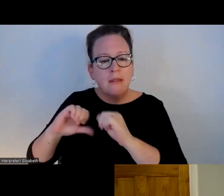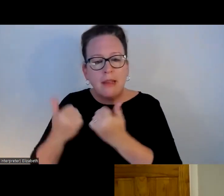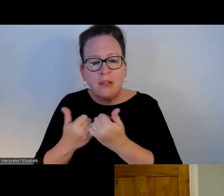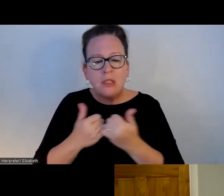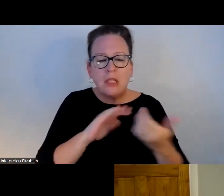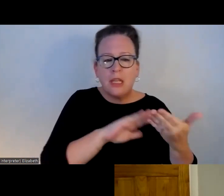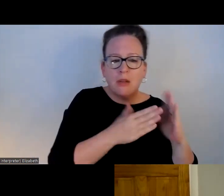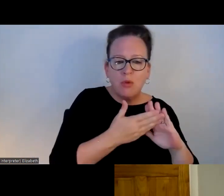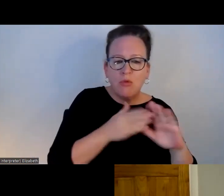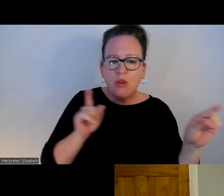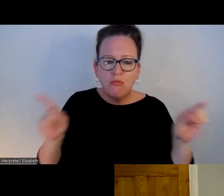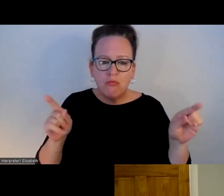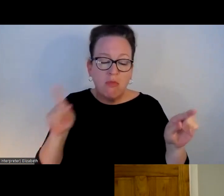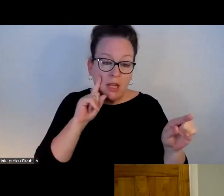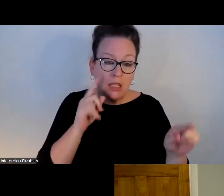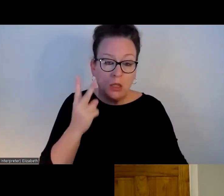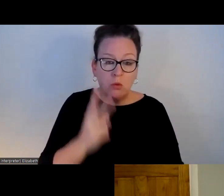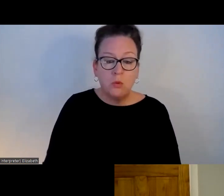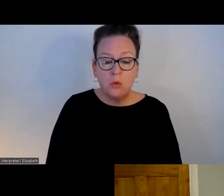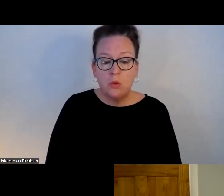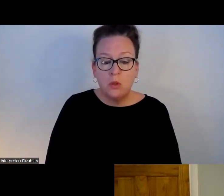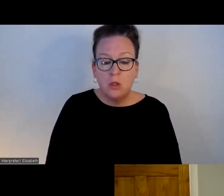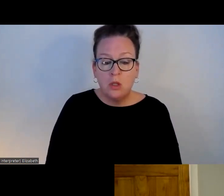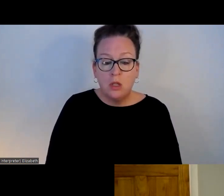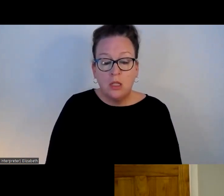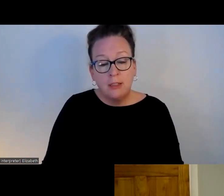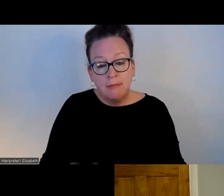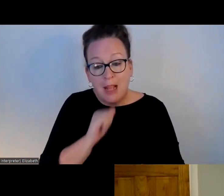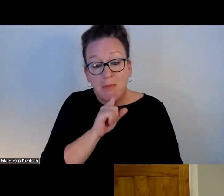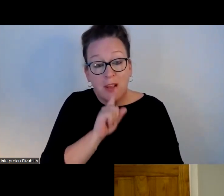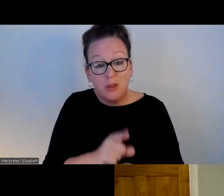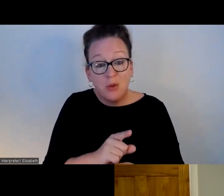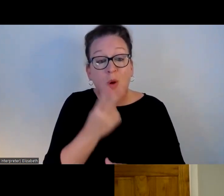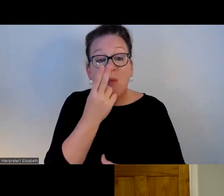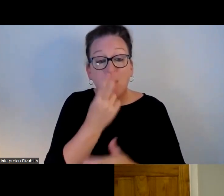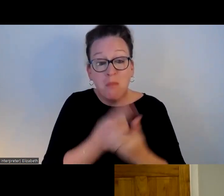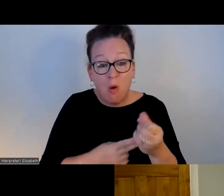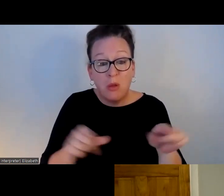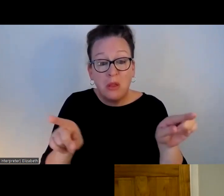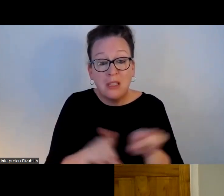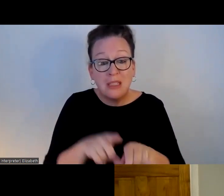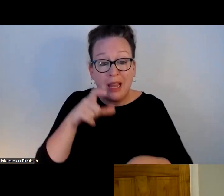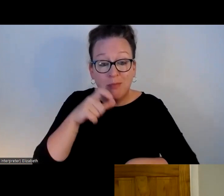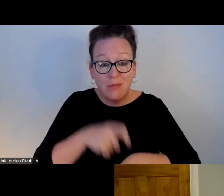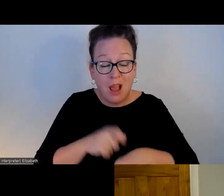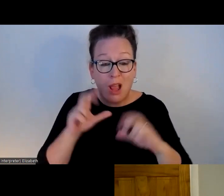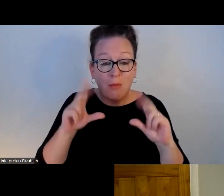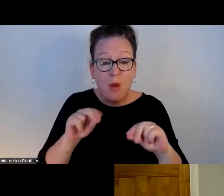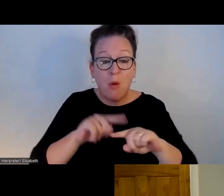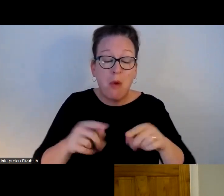going to be in? I'm not sure that we could have both in one meeting.